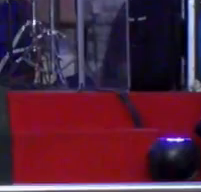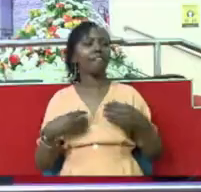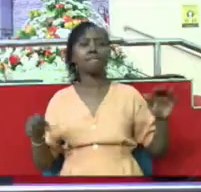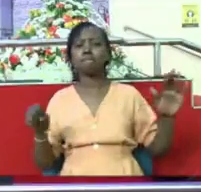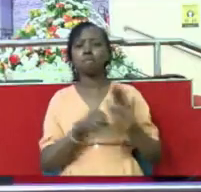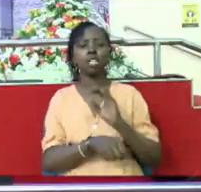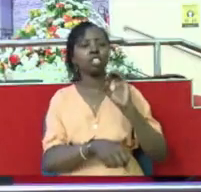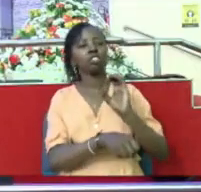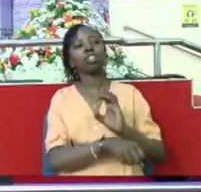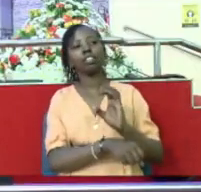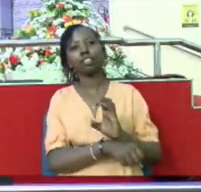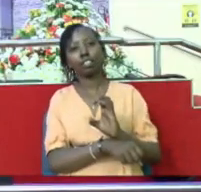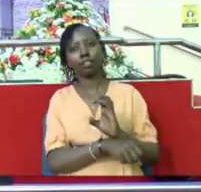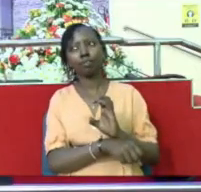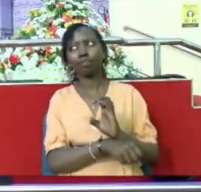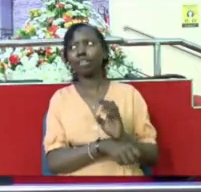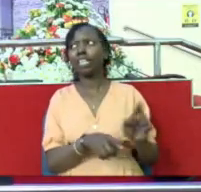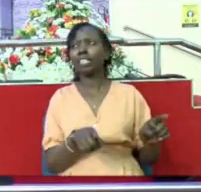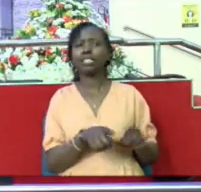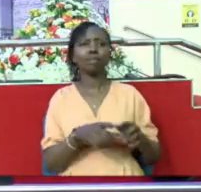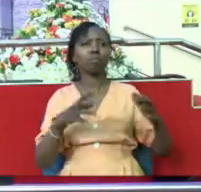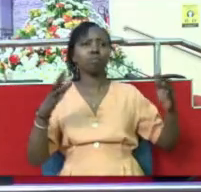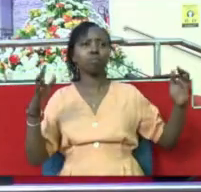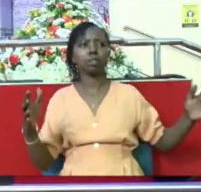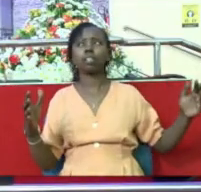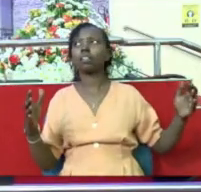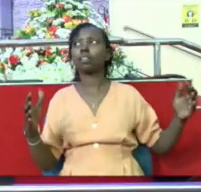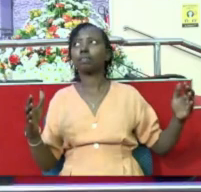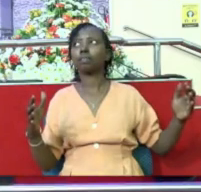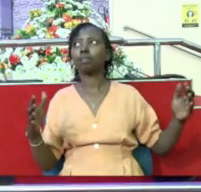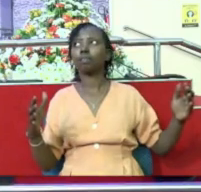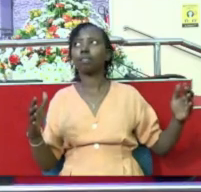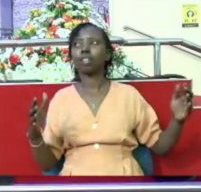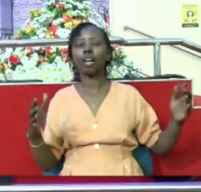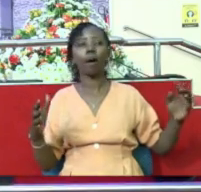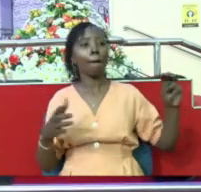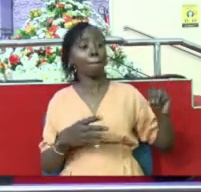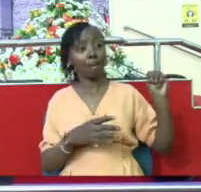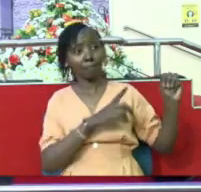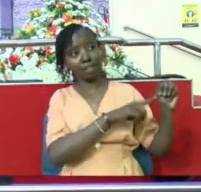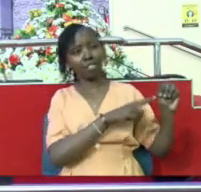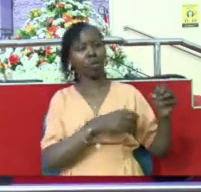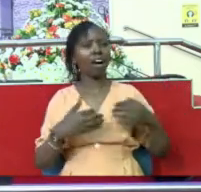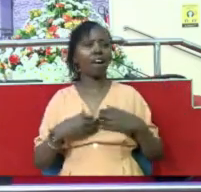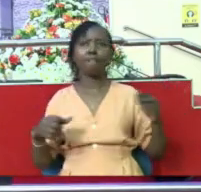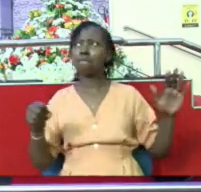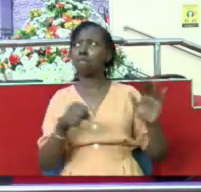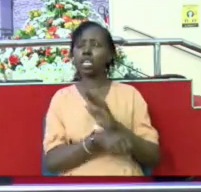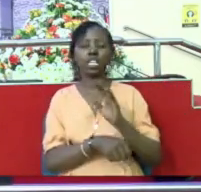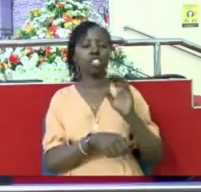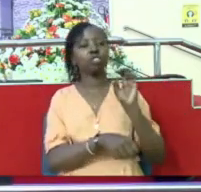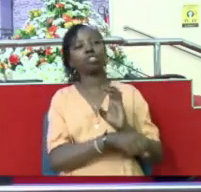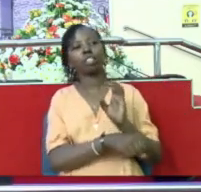na kanisa nyingi Macedonia. It was like a region. Ilikuwa kama mahali. Very small churches. Kanisa ndogo ndogo. That's what Paul is trying to